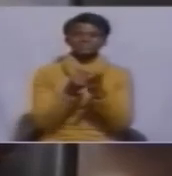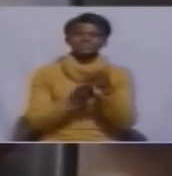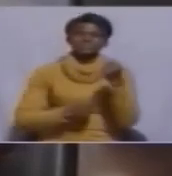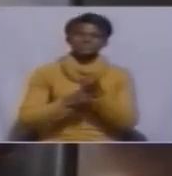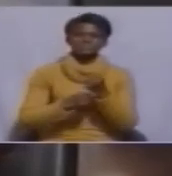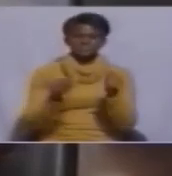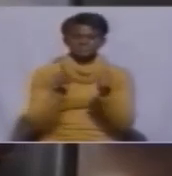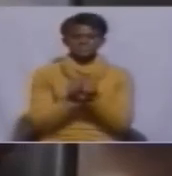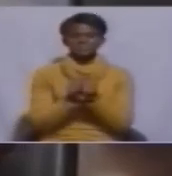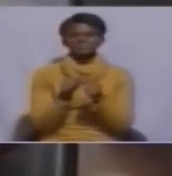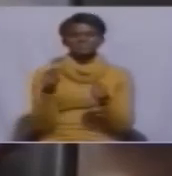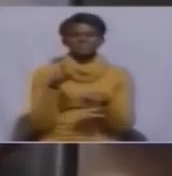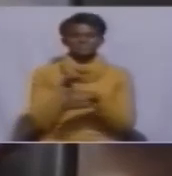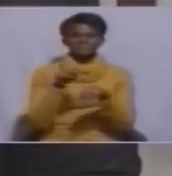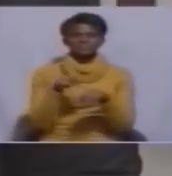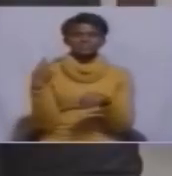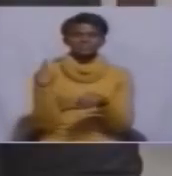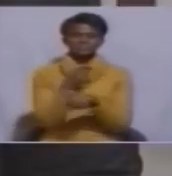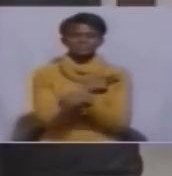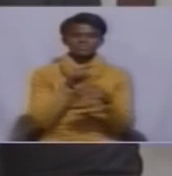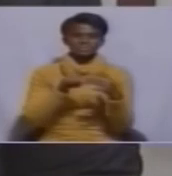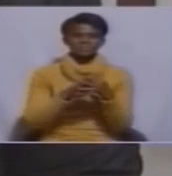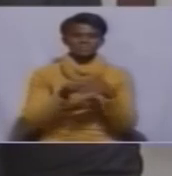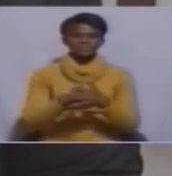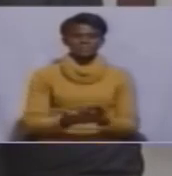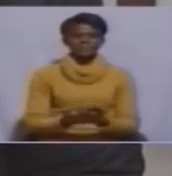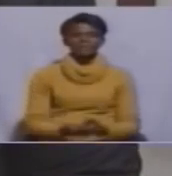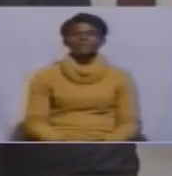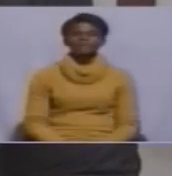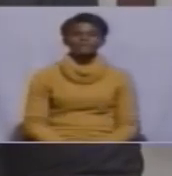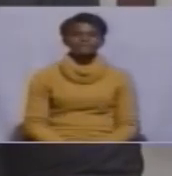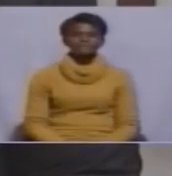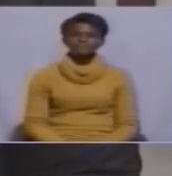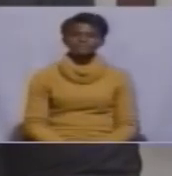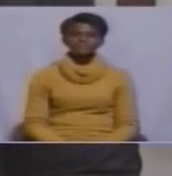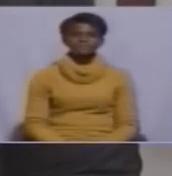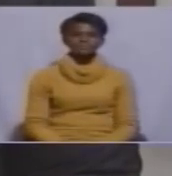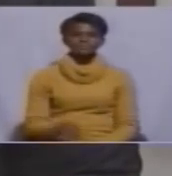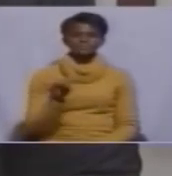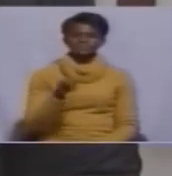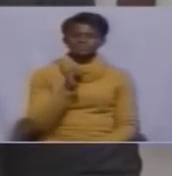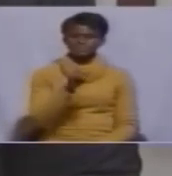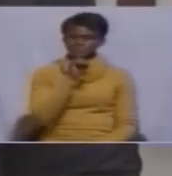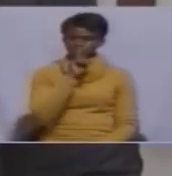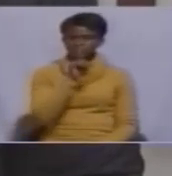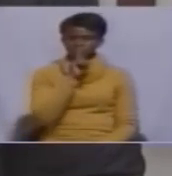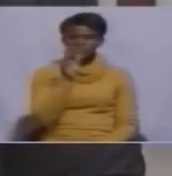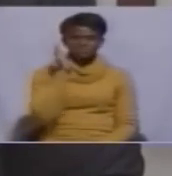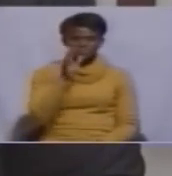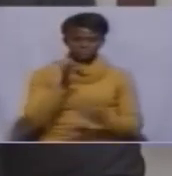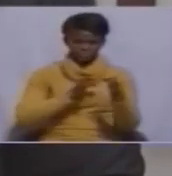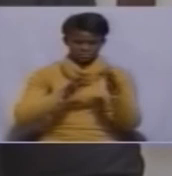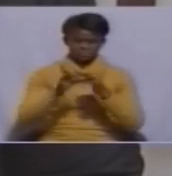parties with seats in the National Assembly. Yes. When does this law get into effect? Yeah, because again, that's one of the laws which says that it shall be